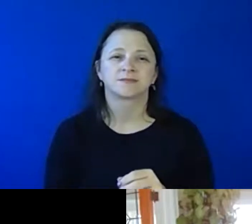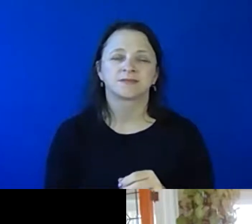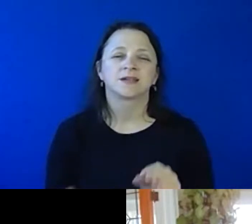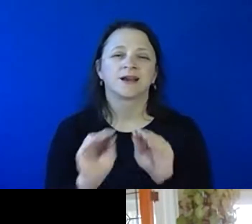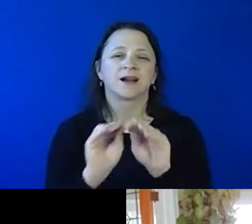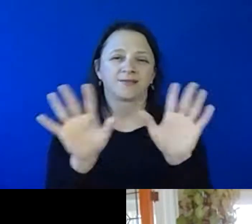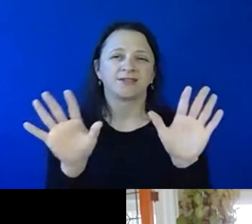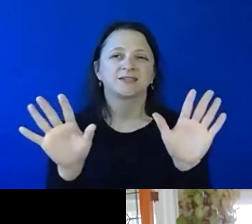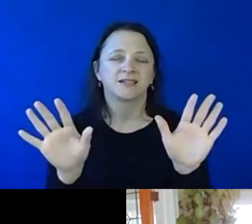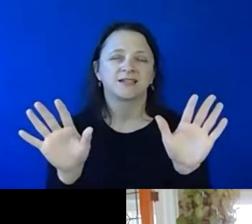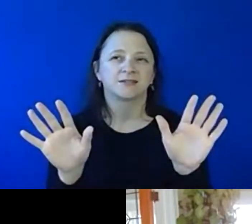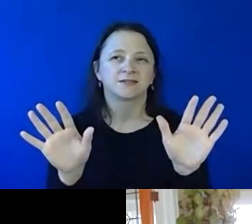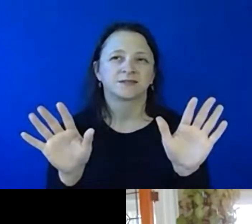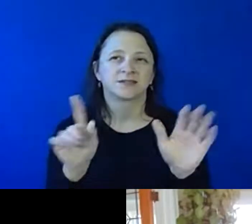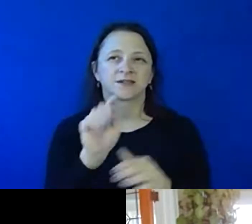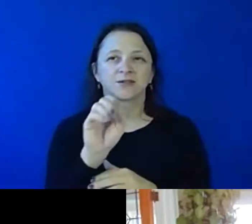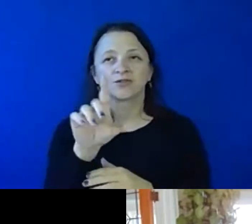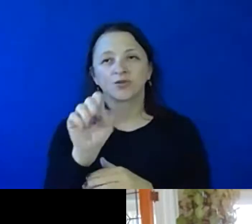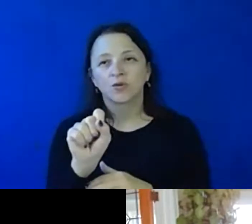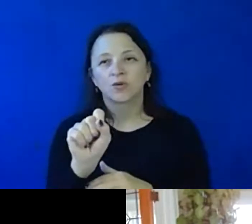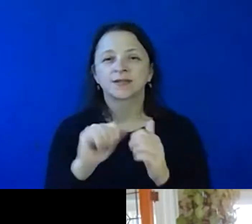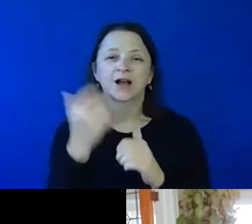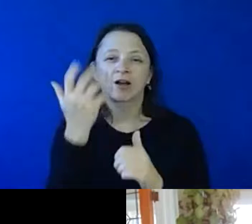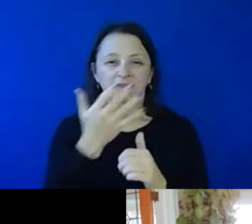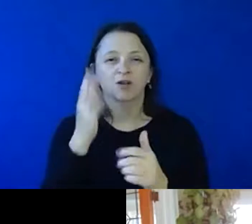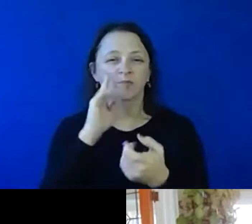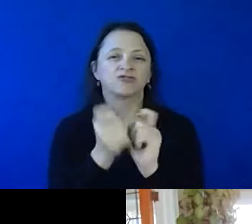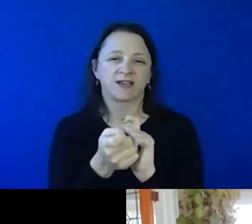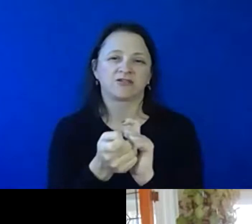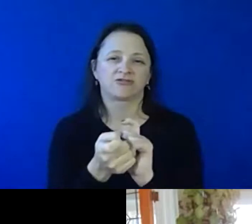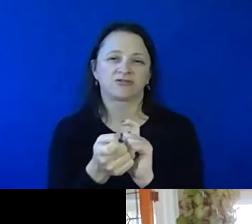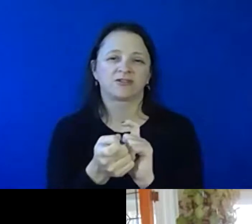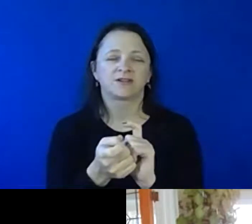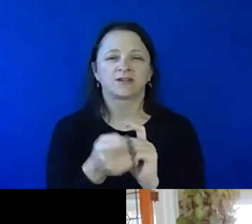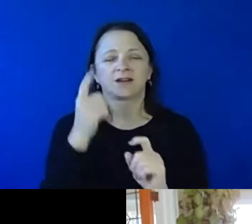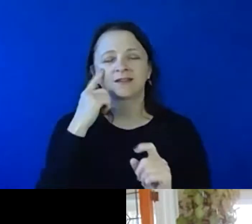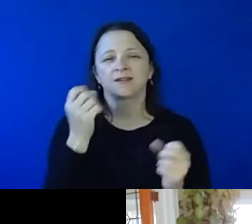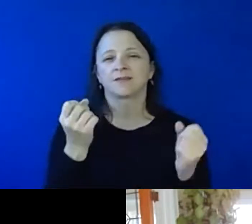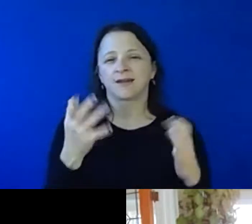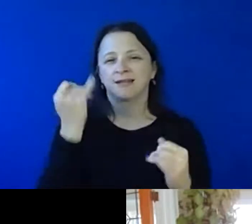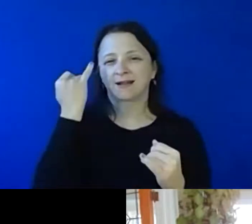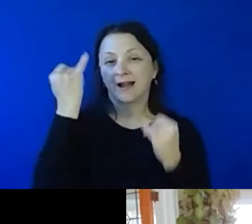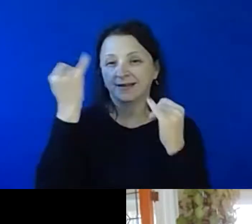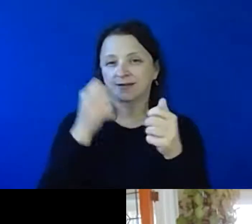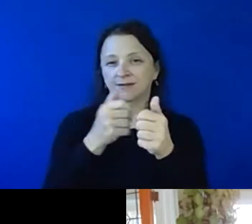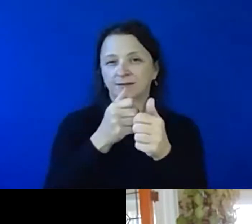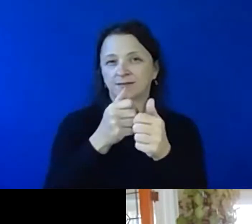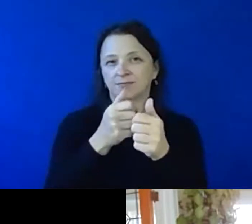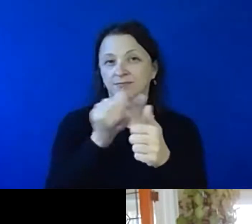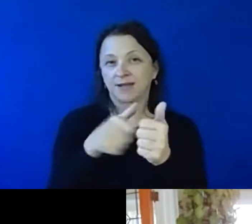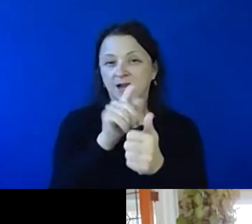obviously the nature of like what the tools are and how they look would change. I think many of the ideas behind some of the